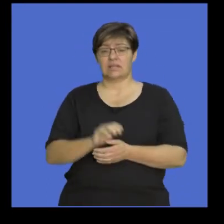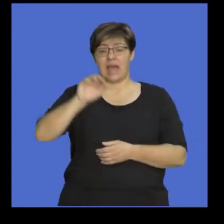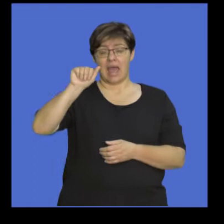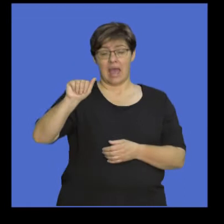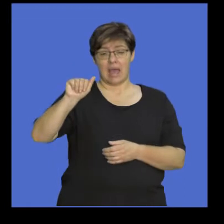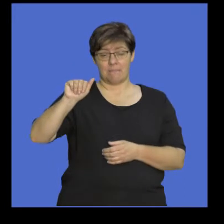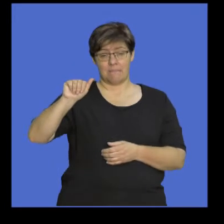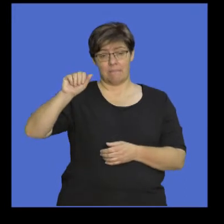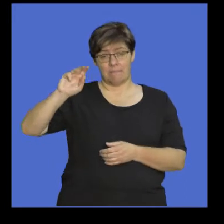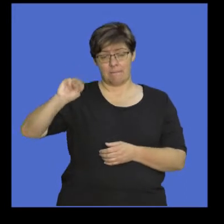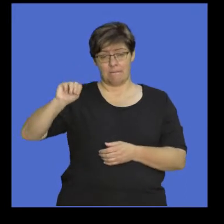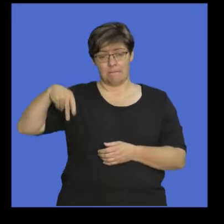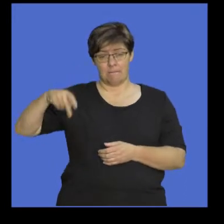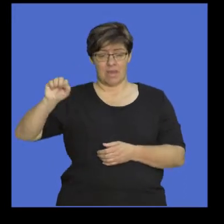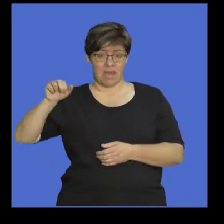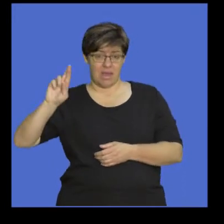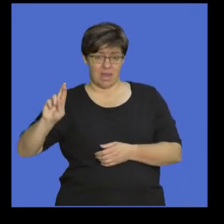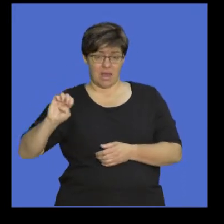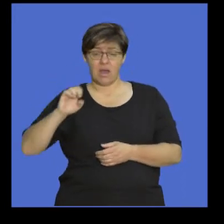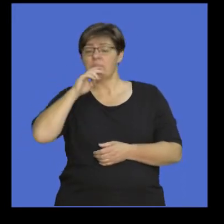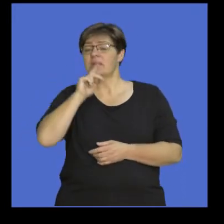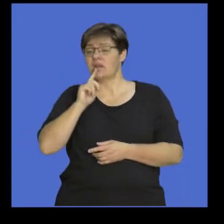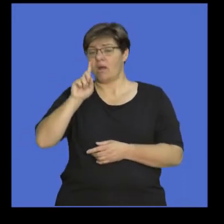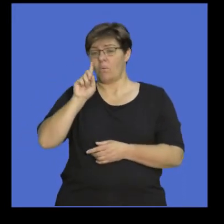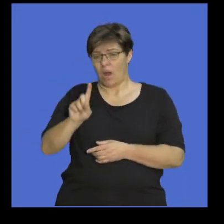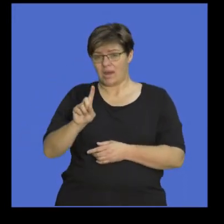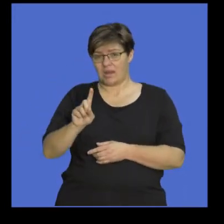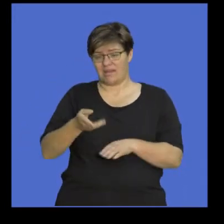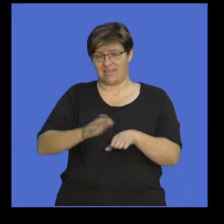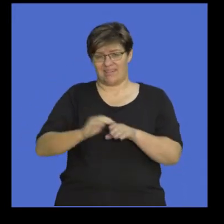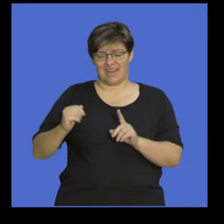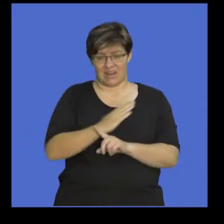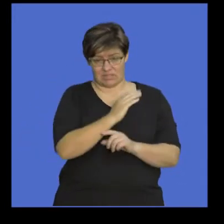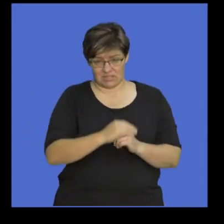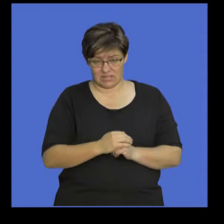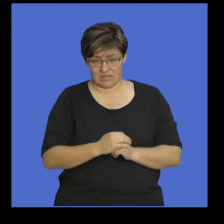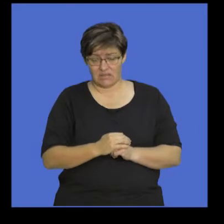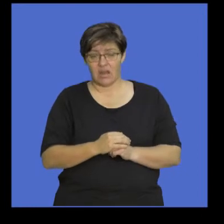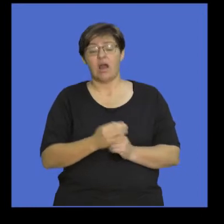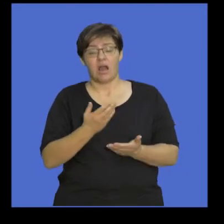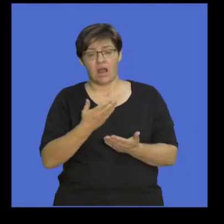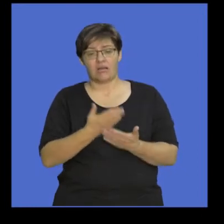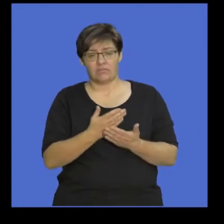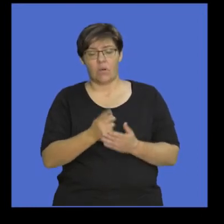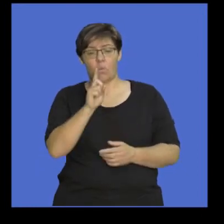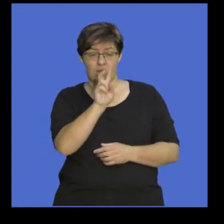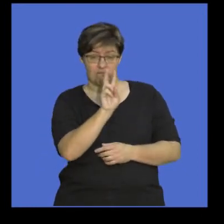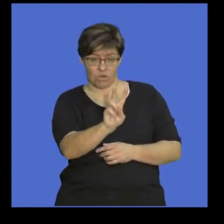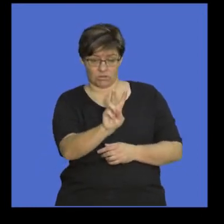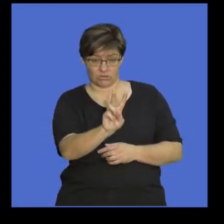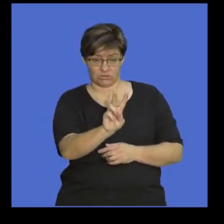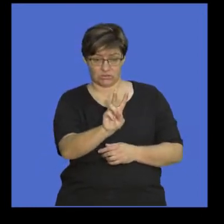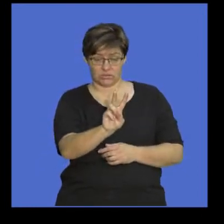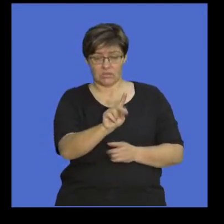An ampere, it's 1 ampere of current, okay, to pass through a conductor when a potential difference of